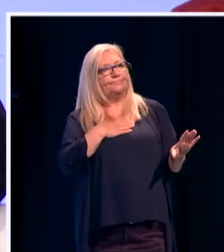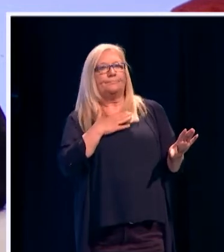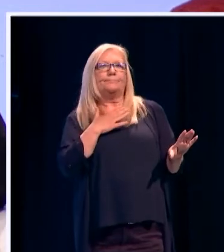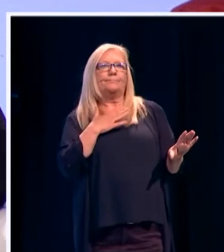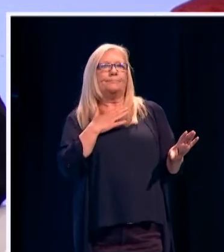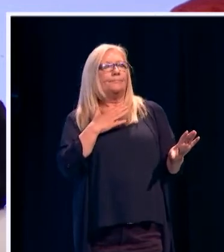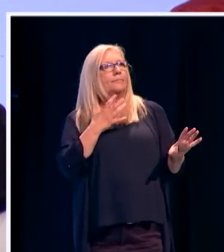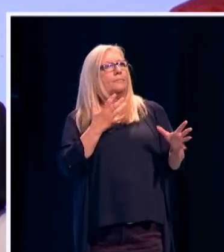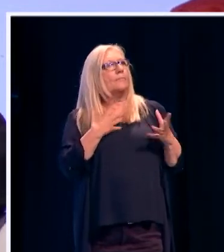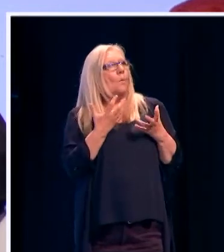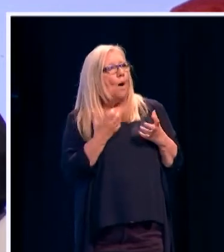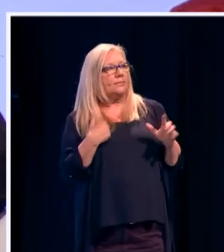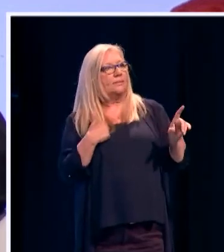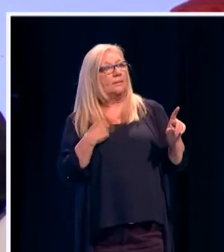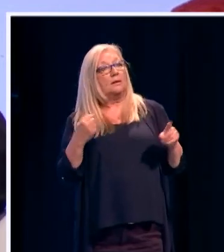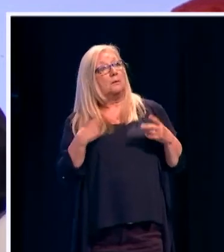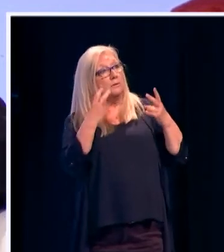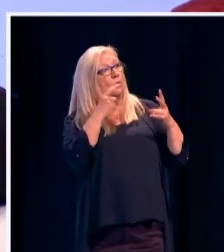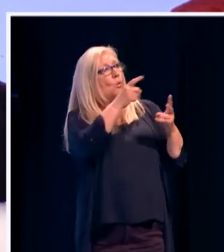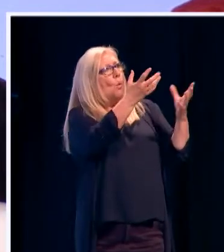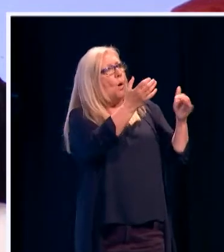planned to do is right or not,